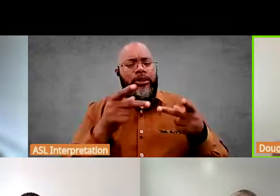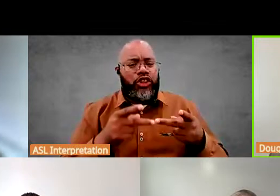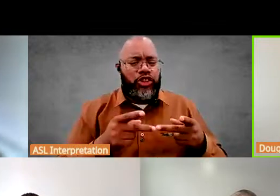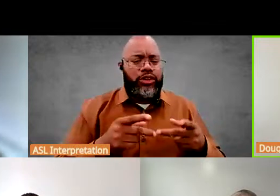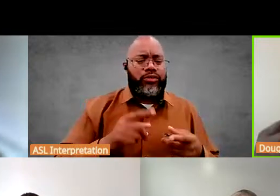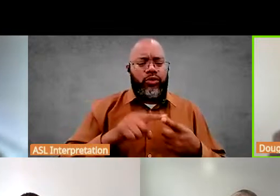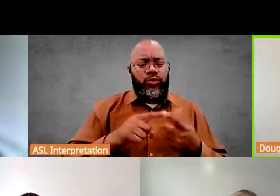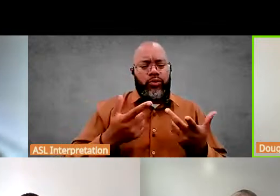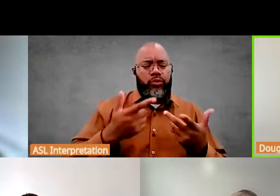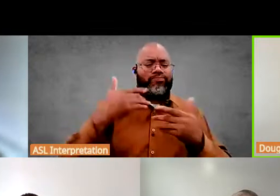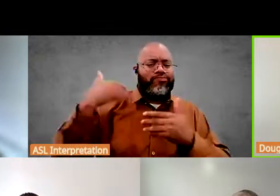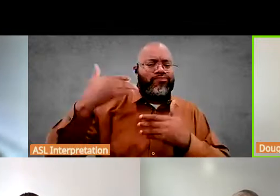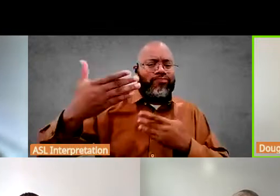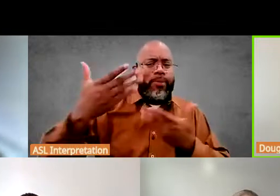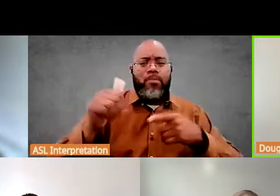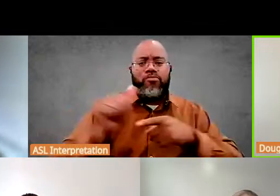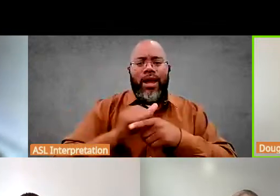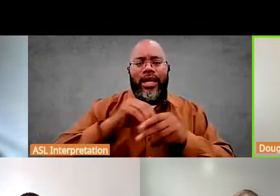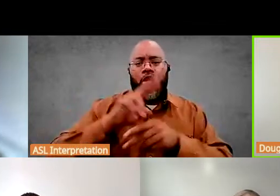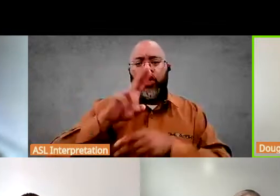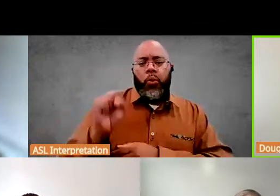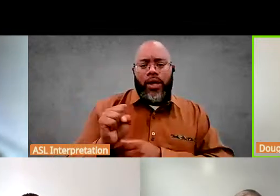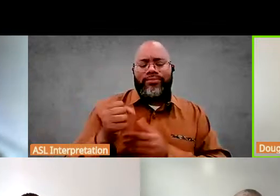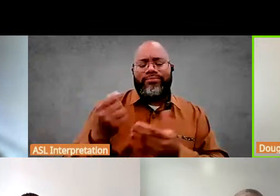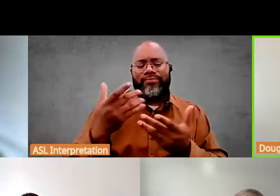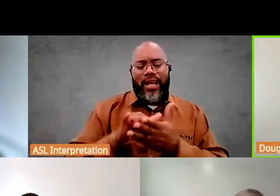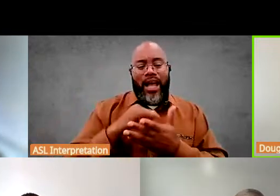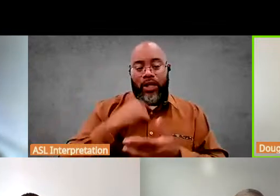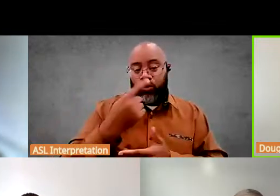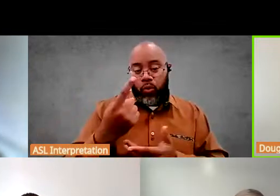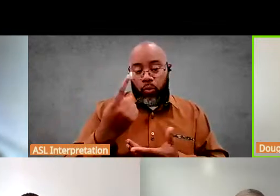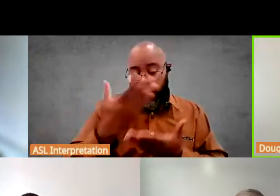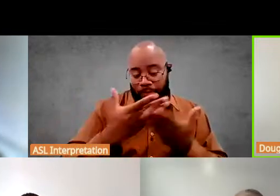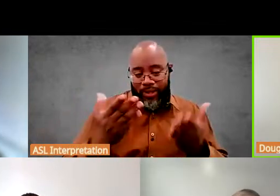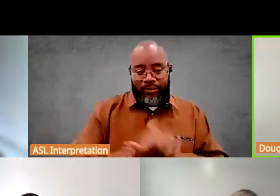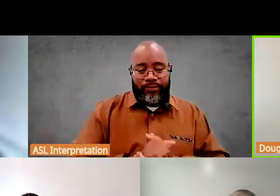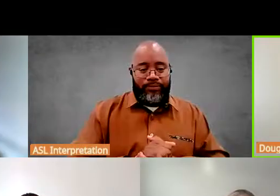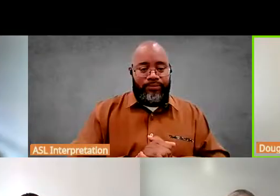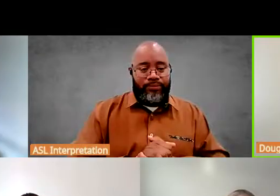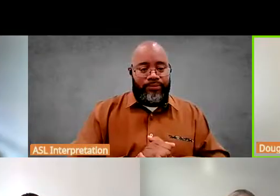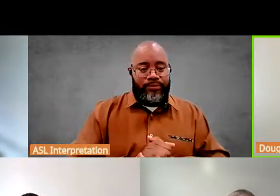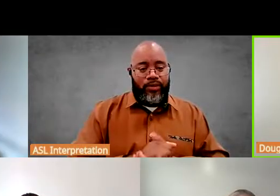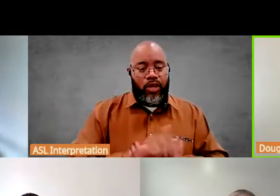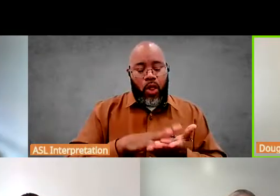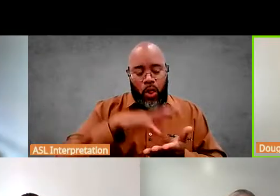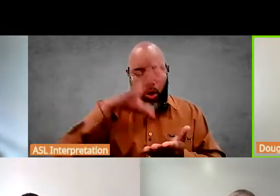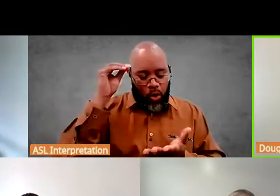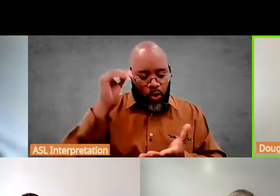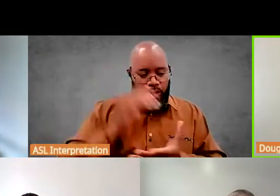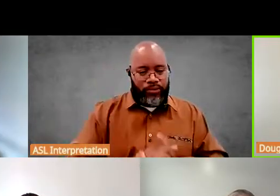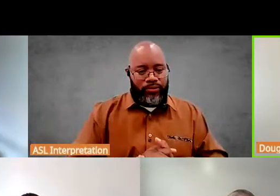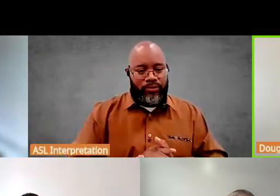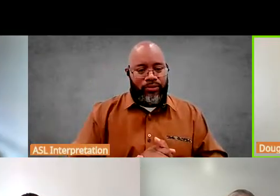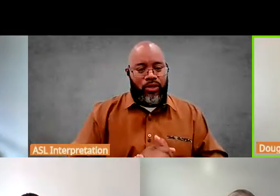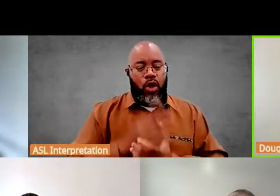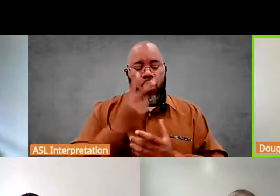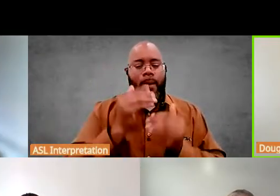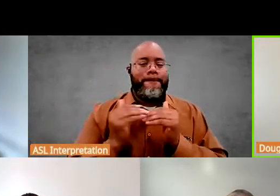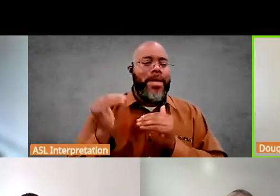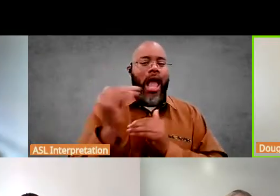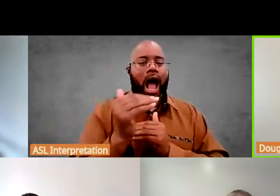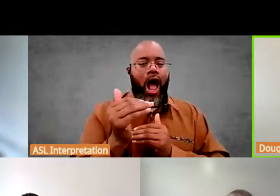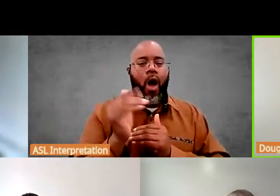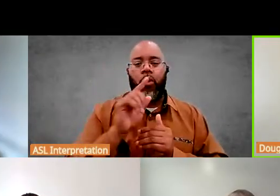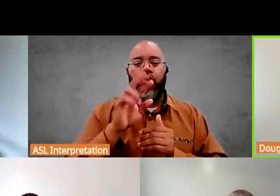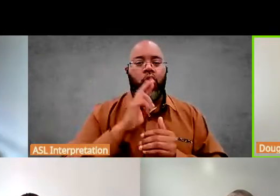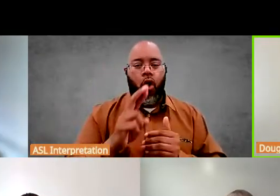to eventually maybe practice in the US and things like that?" And I told her one thing: learn, look beyond wherever you